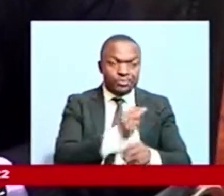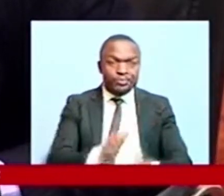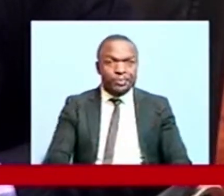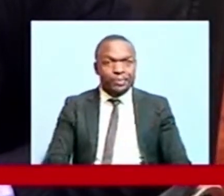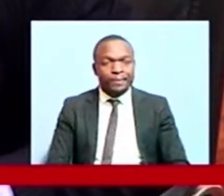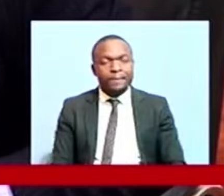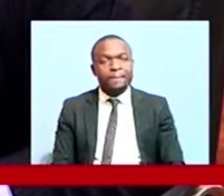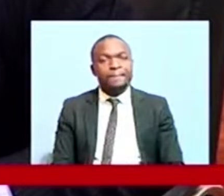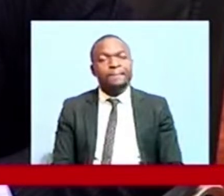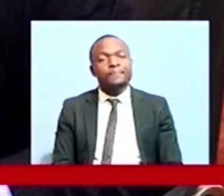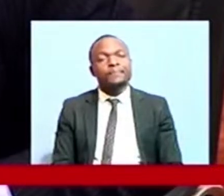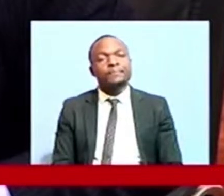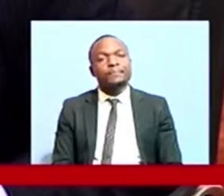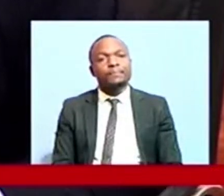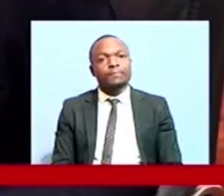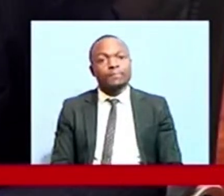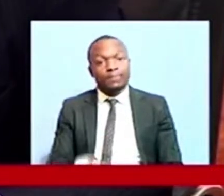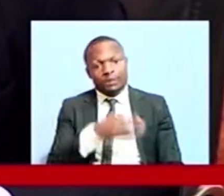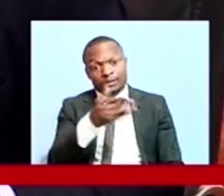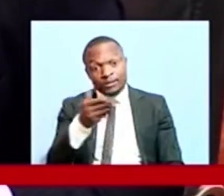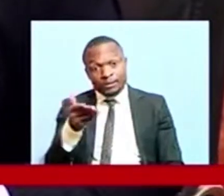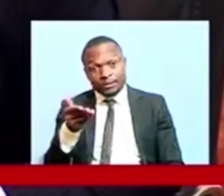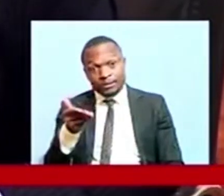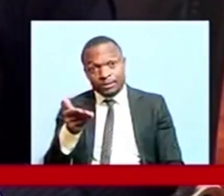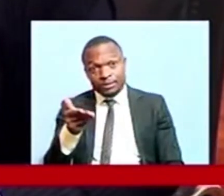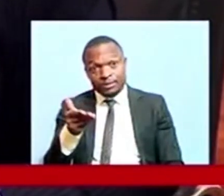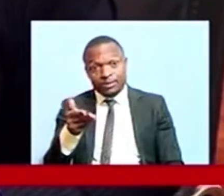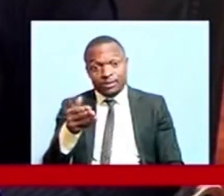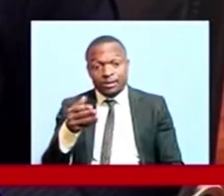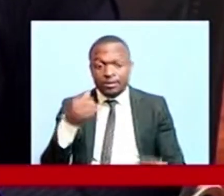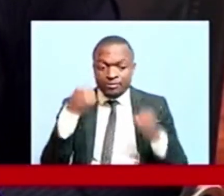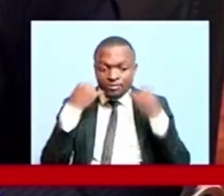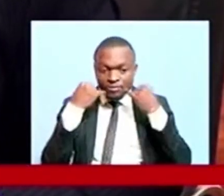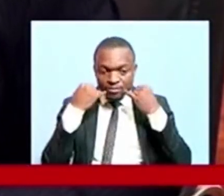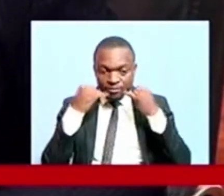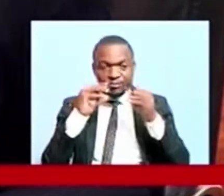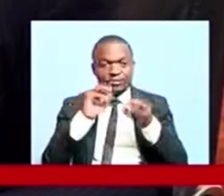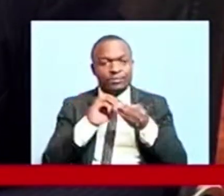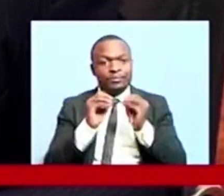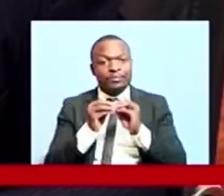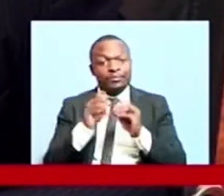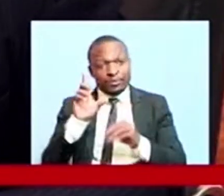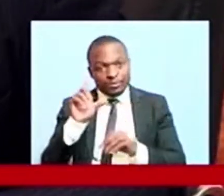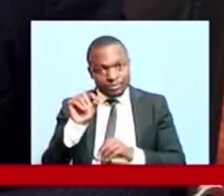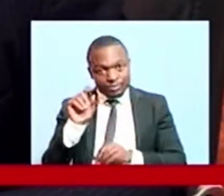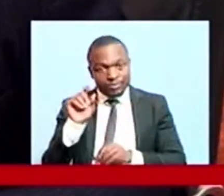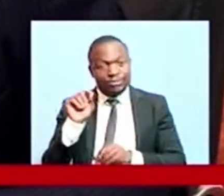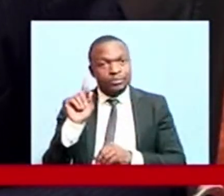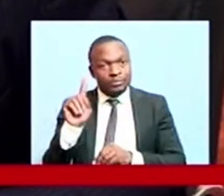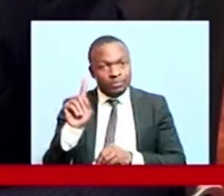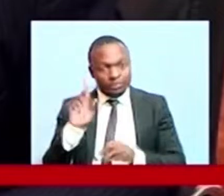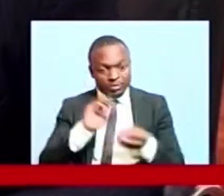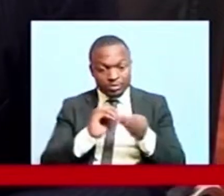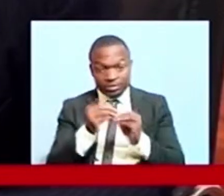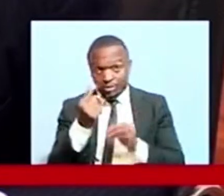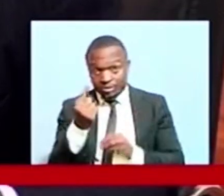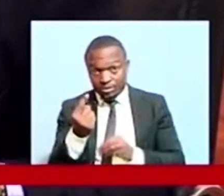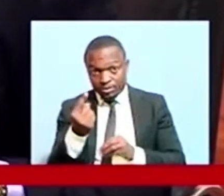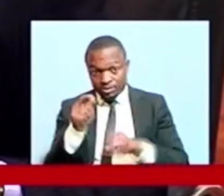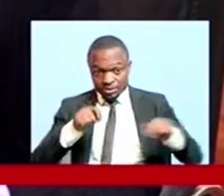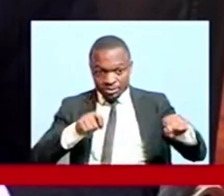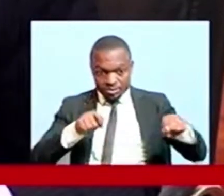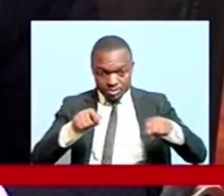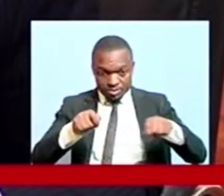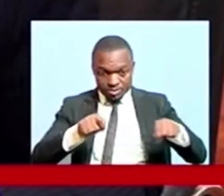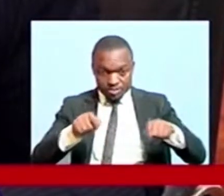There is a circular number, Chair, number 1 of 2021, which guides the controlling